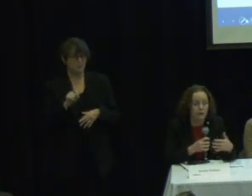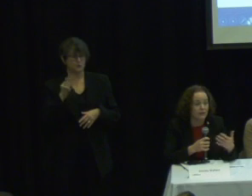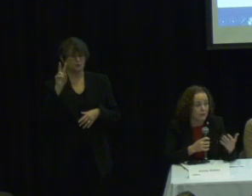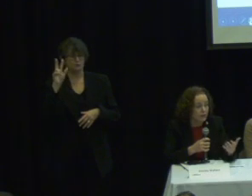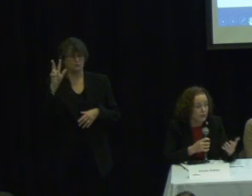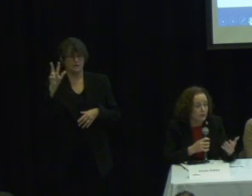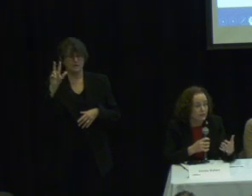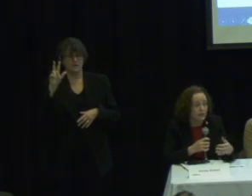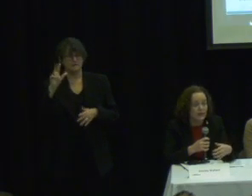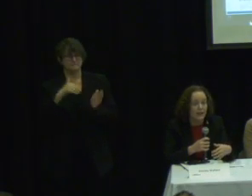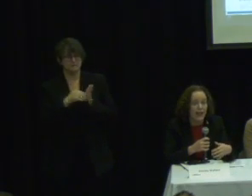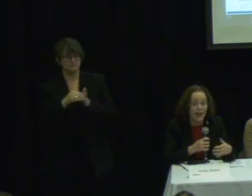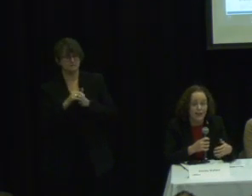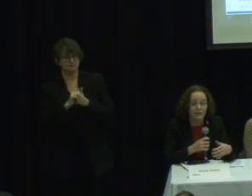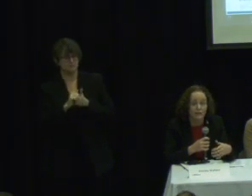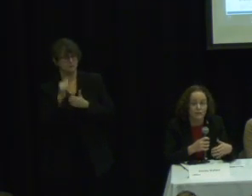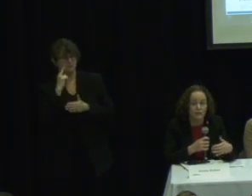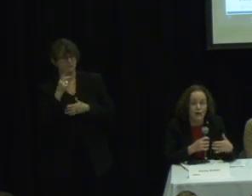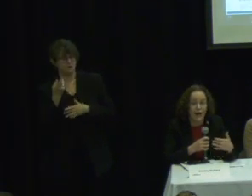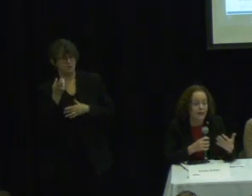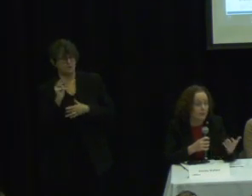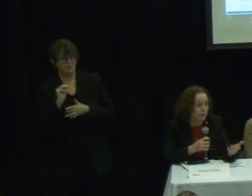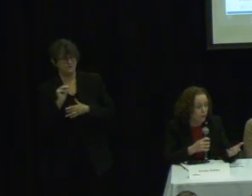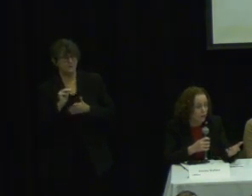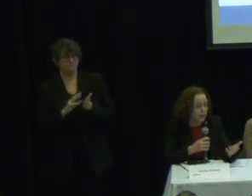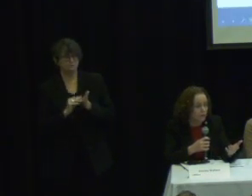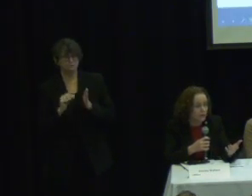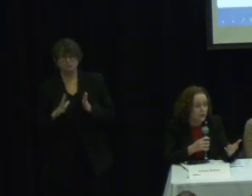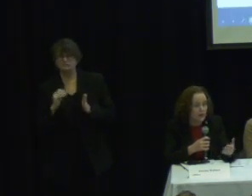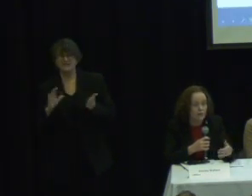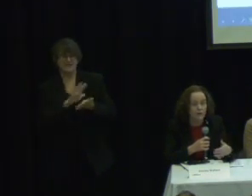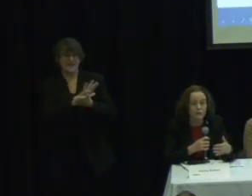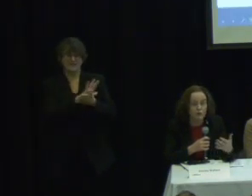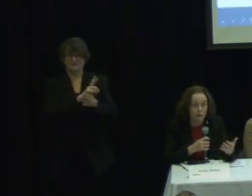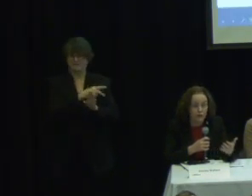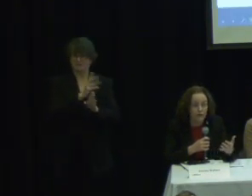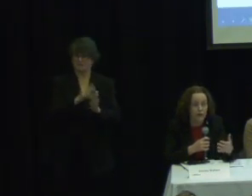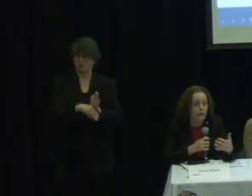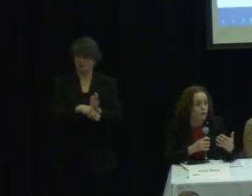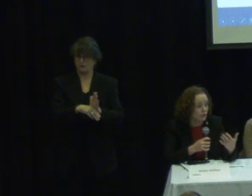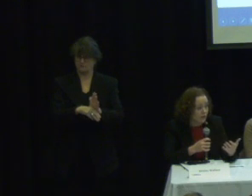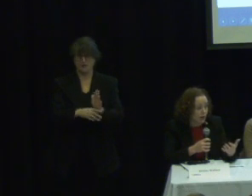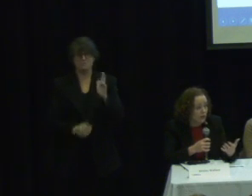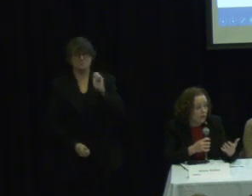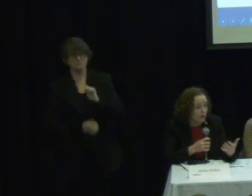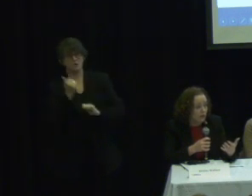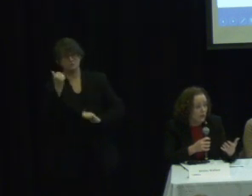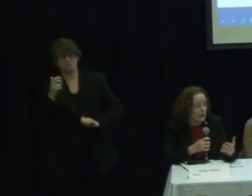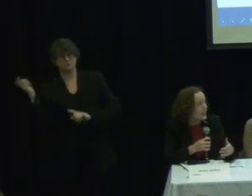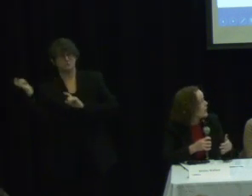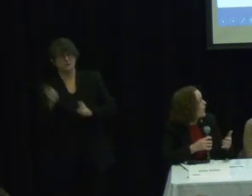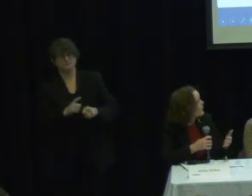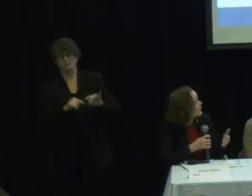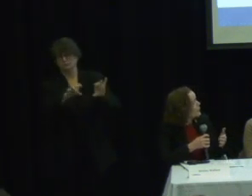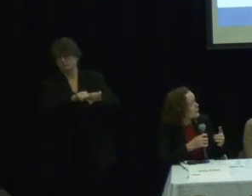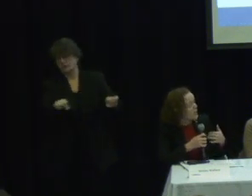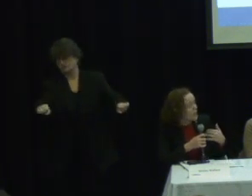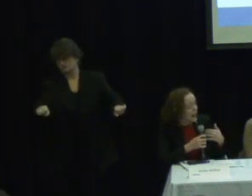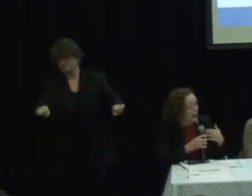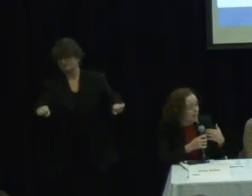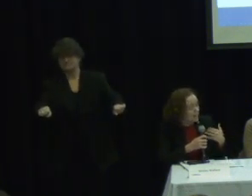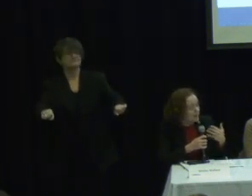for USM students and for academic programs. The vast majority of that goes towards scholarships. It